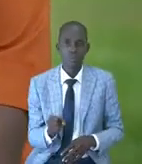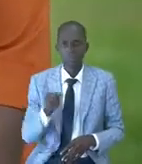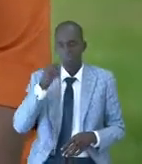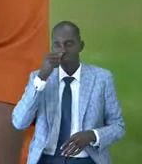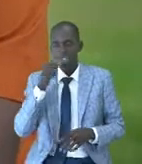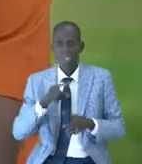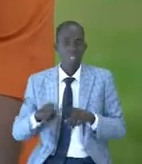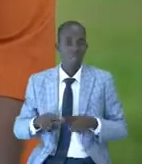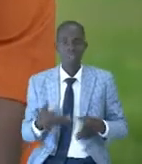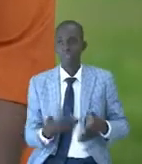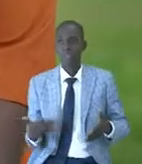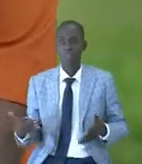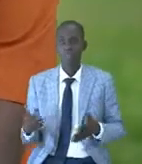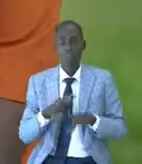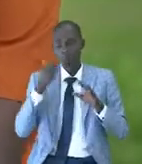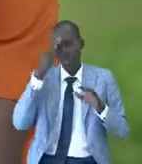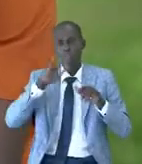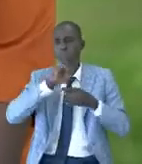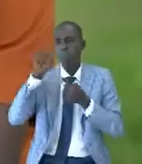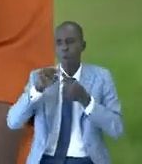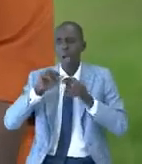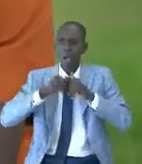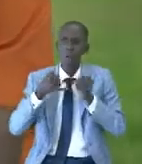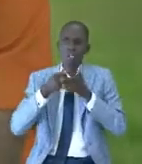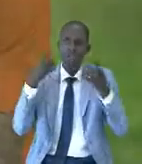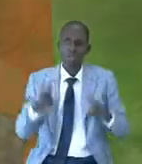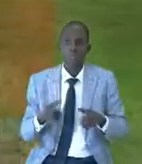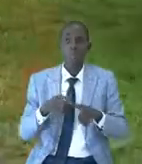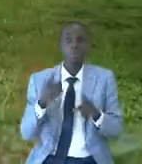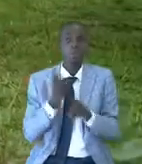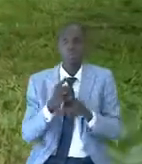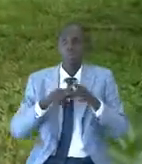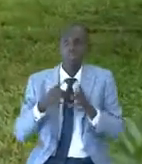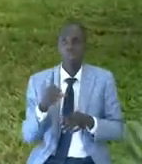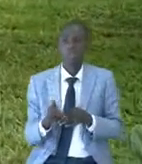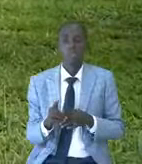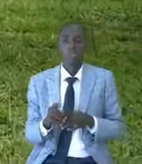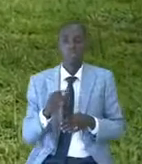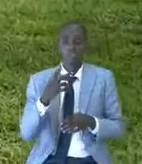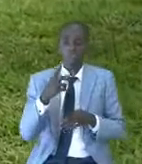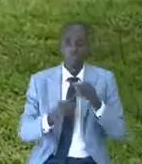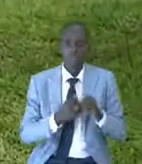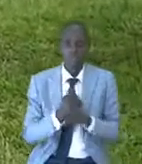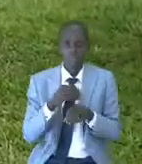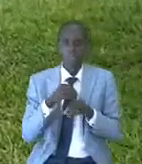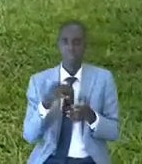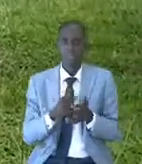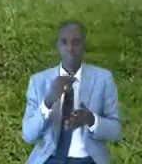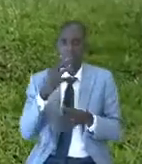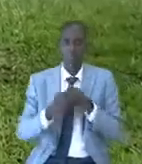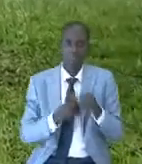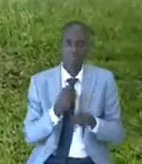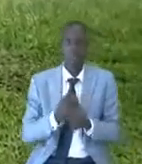but it just started and it went on for years, 3 years, 4 years, 5 years, up to